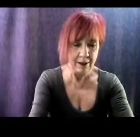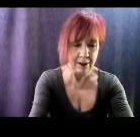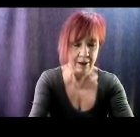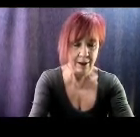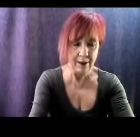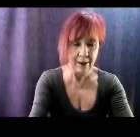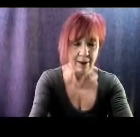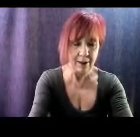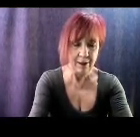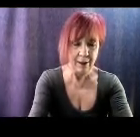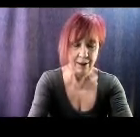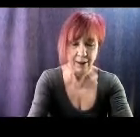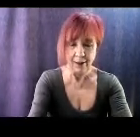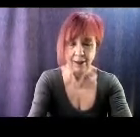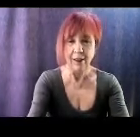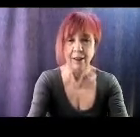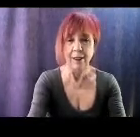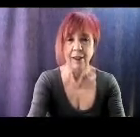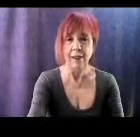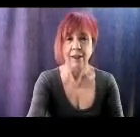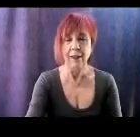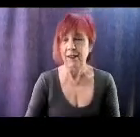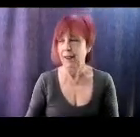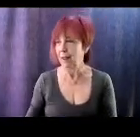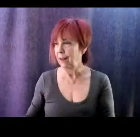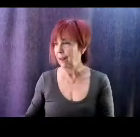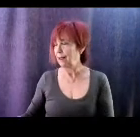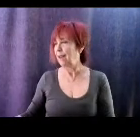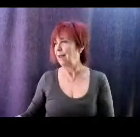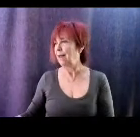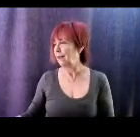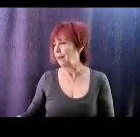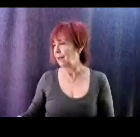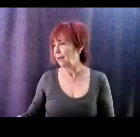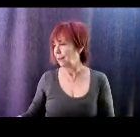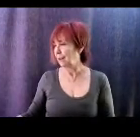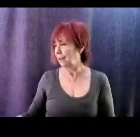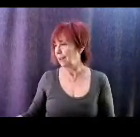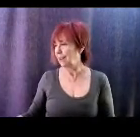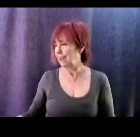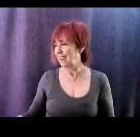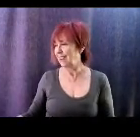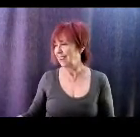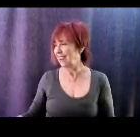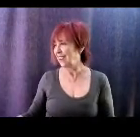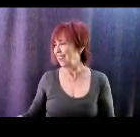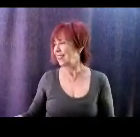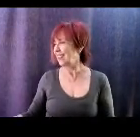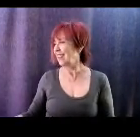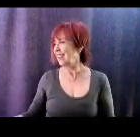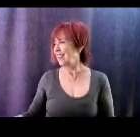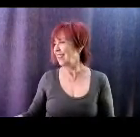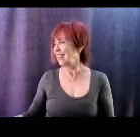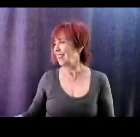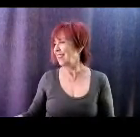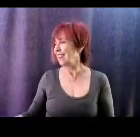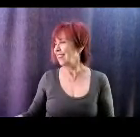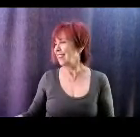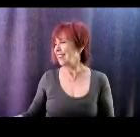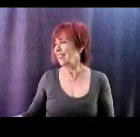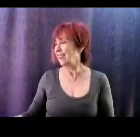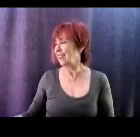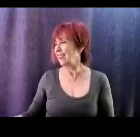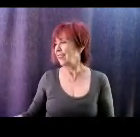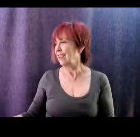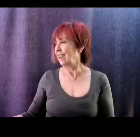helpful was Jeff McCroskey and his group. He worked with David's teacher, and